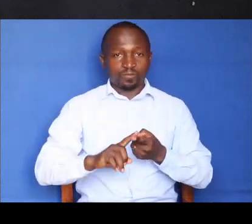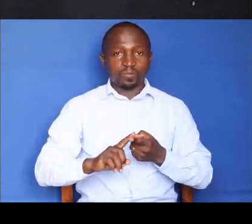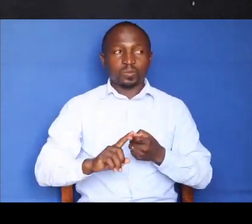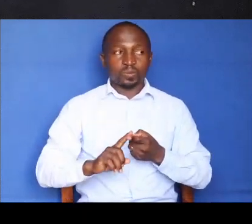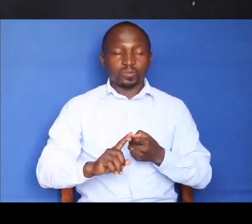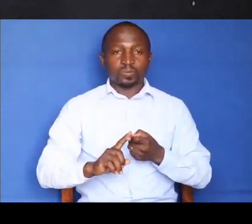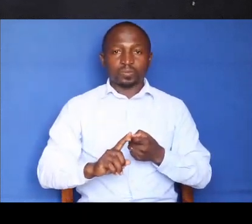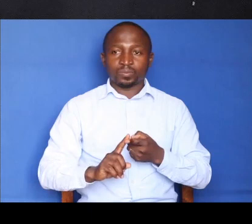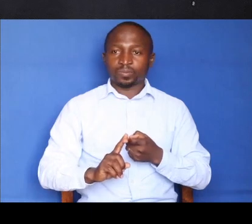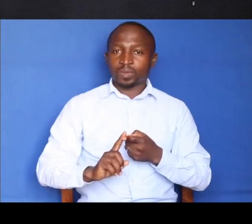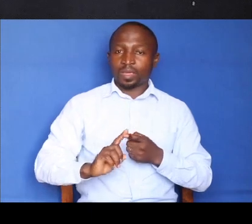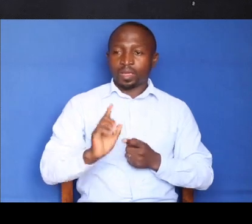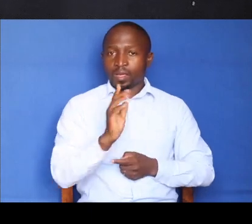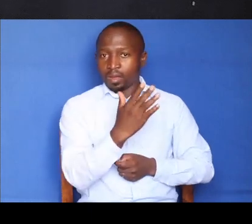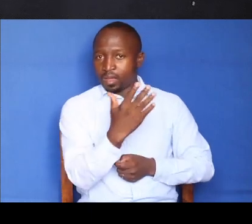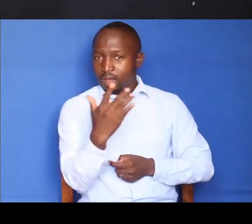types of